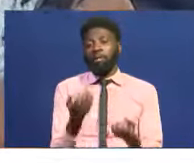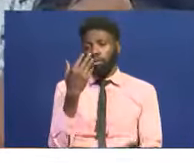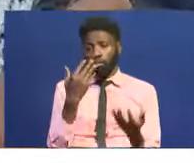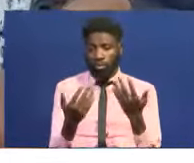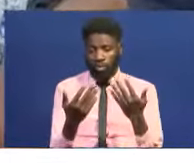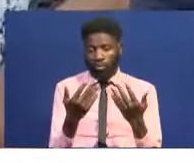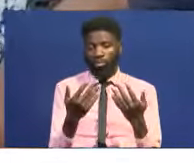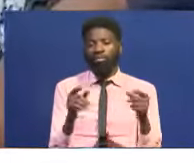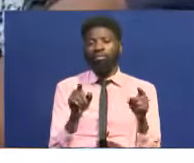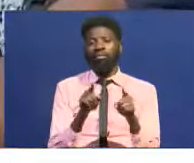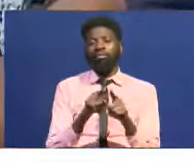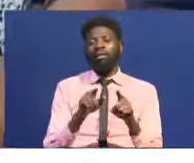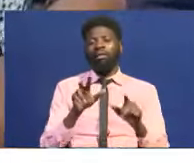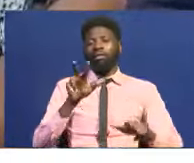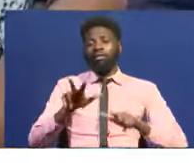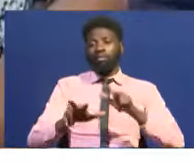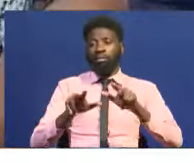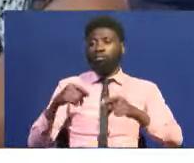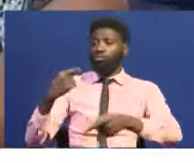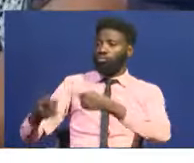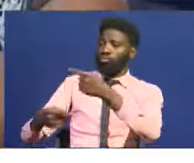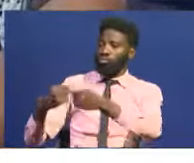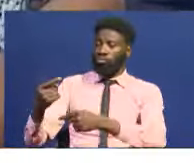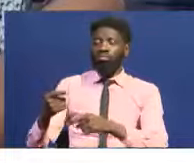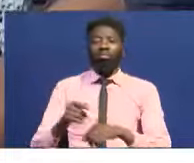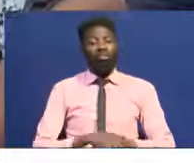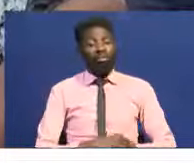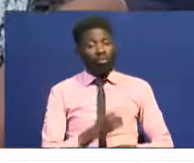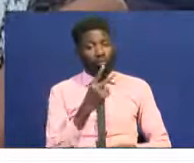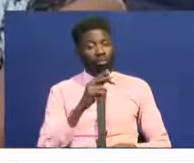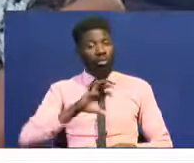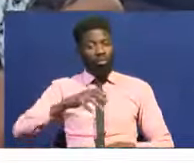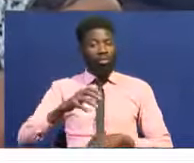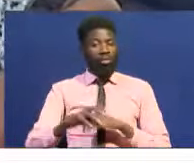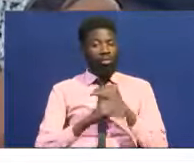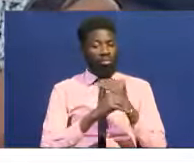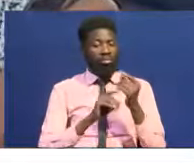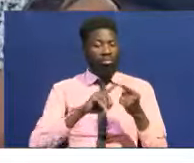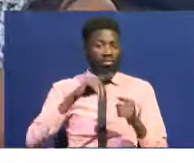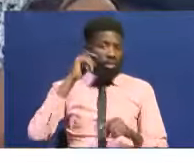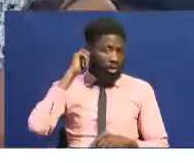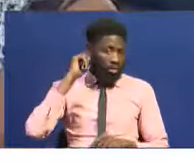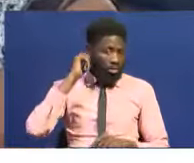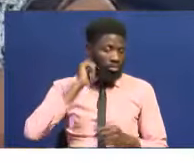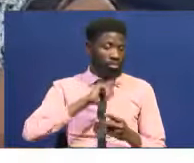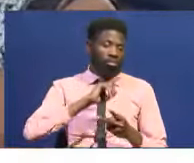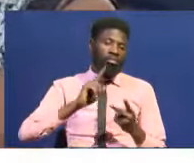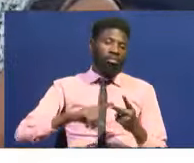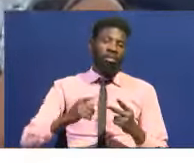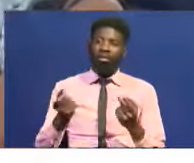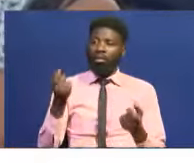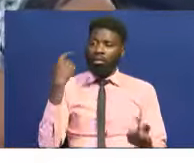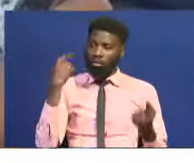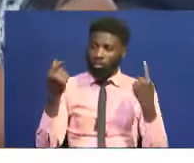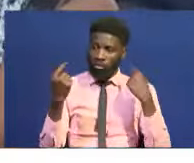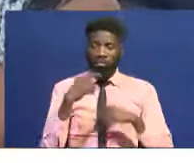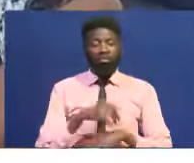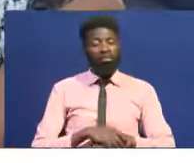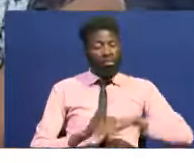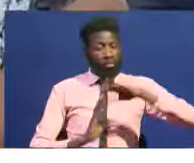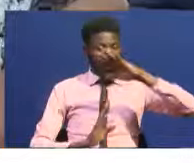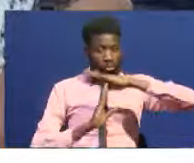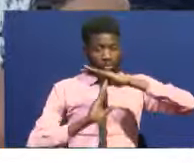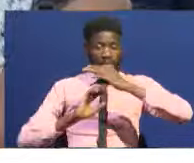ongoing. Then as I said, two additional counties have been added, Nandi and Kericho. So yes, the main supporter is